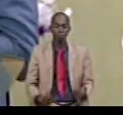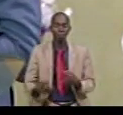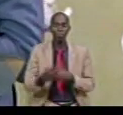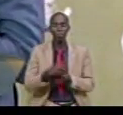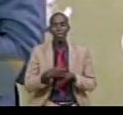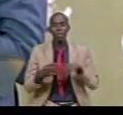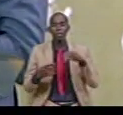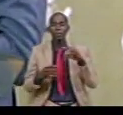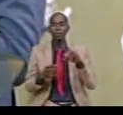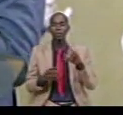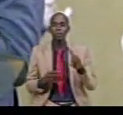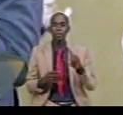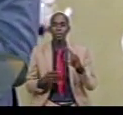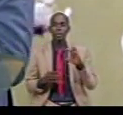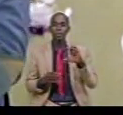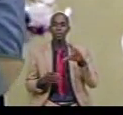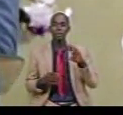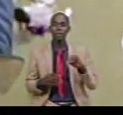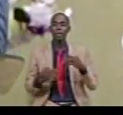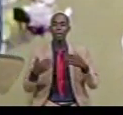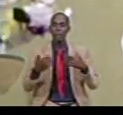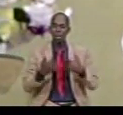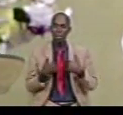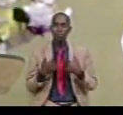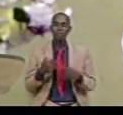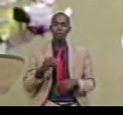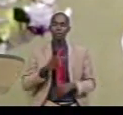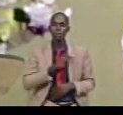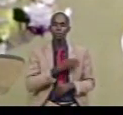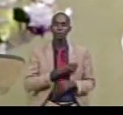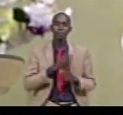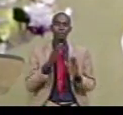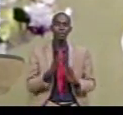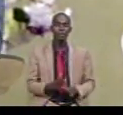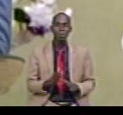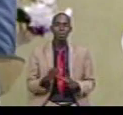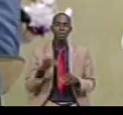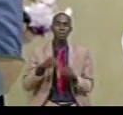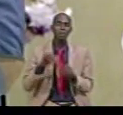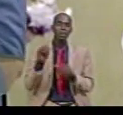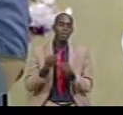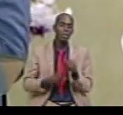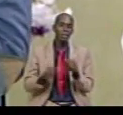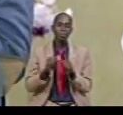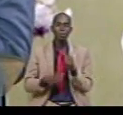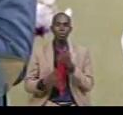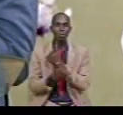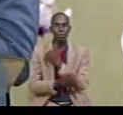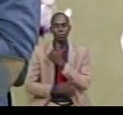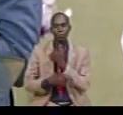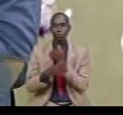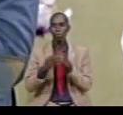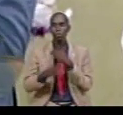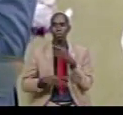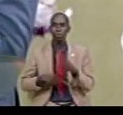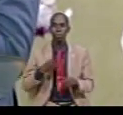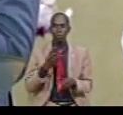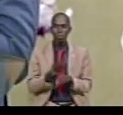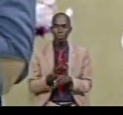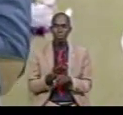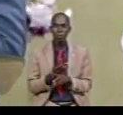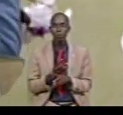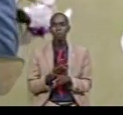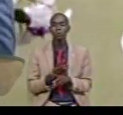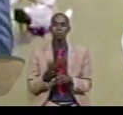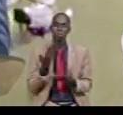Deeper Life has missionary presence in every continent and country in the world, physically